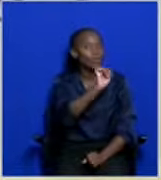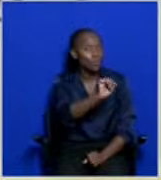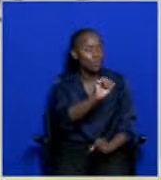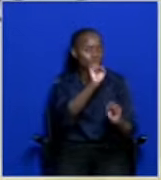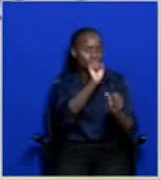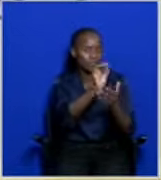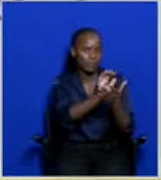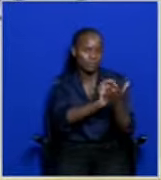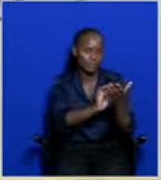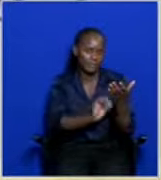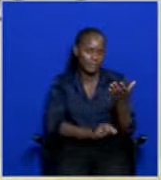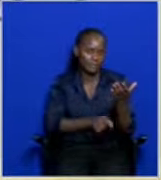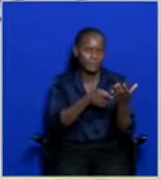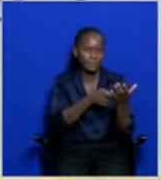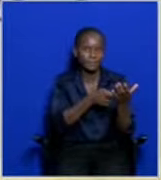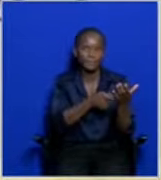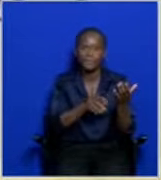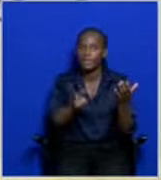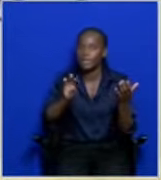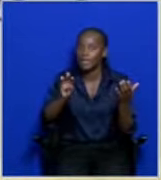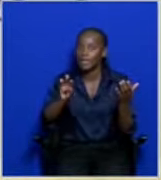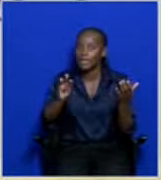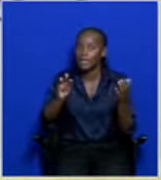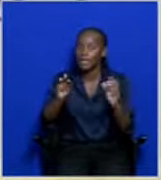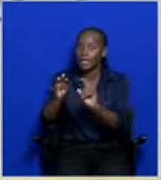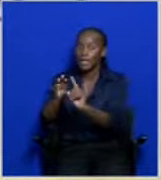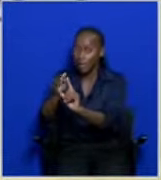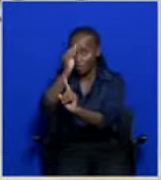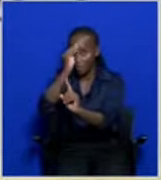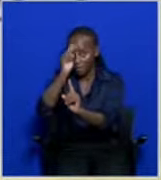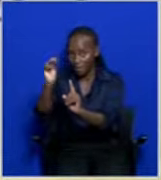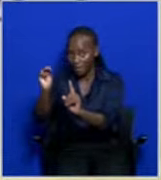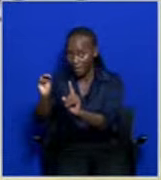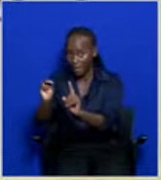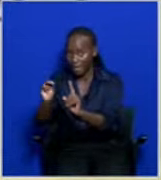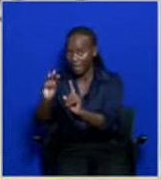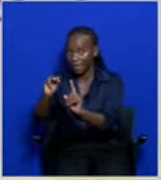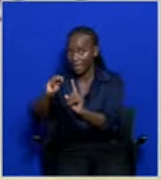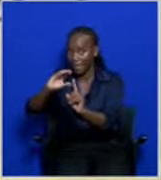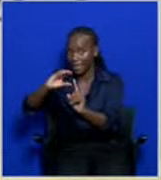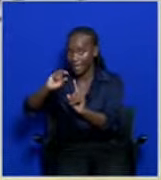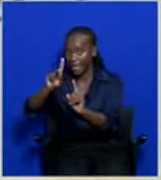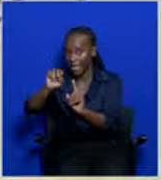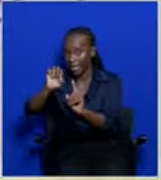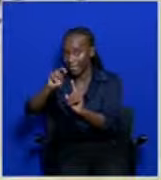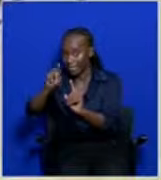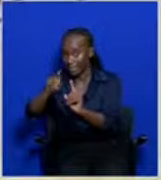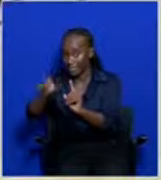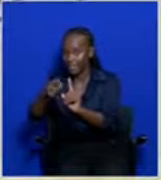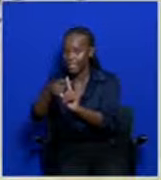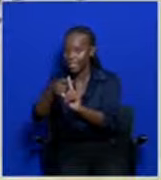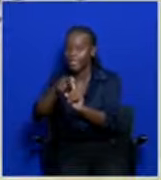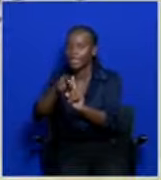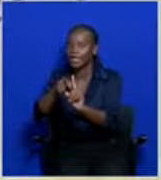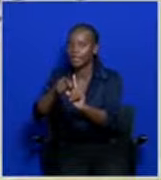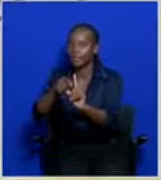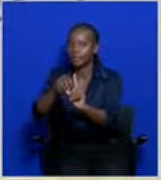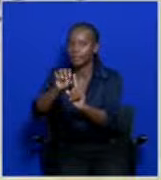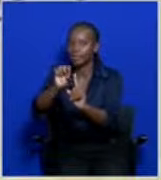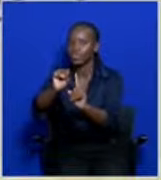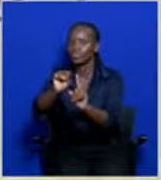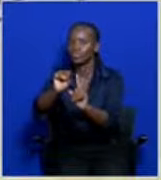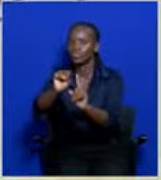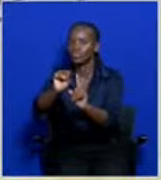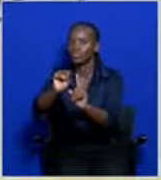and Stolz were operating in Rosebank, it was outside their jurisdiction. Yes. Under what circumstances could they operate